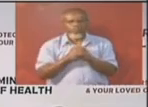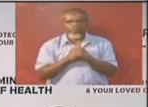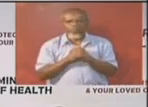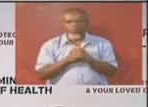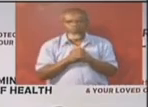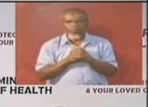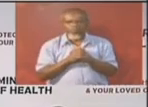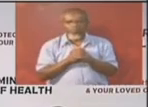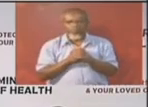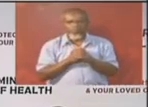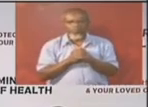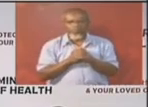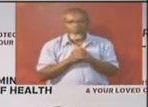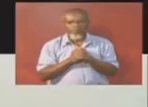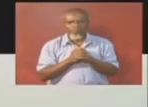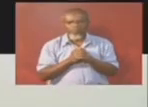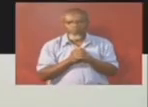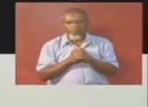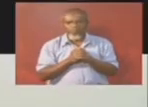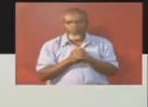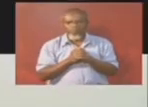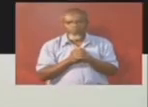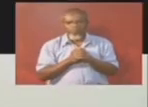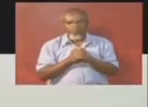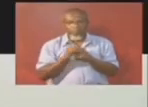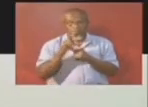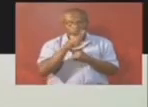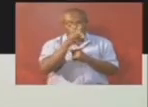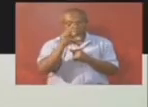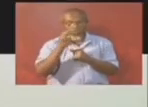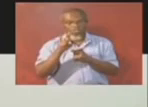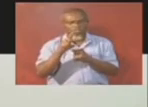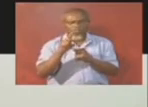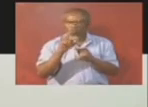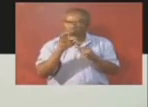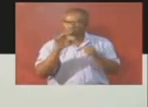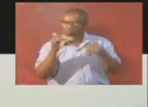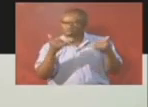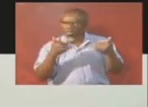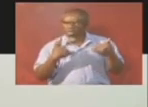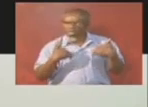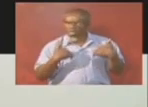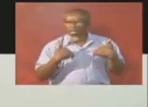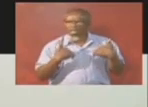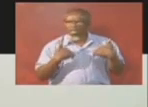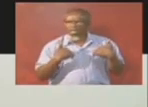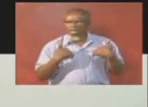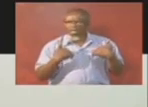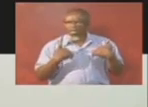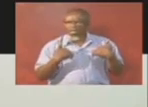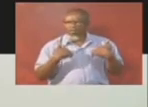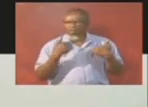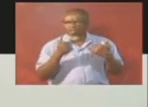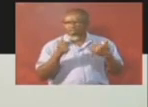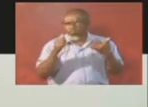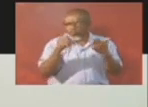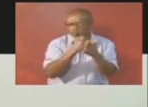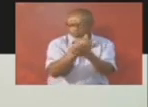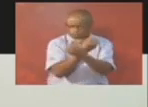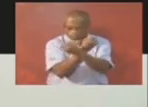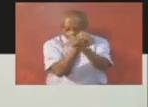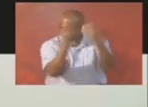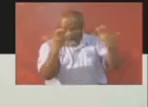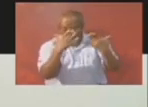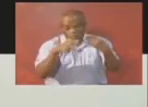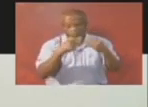Vienna Hayes, IETV News. My 2 questions. Can we have an update on the Brazilian variant? How many cases